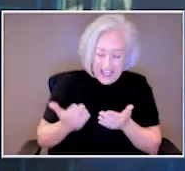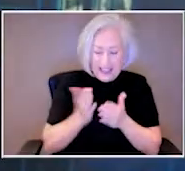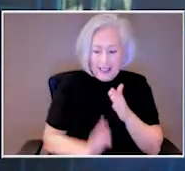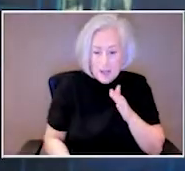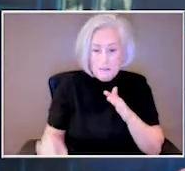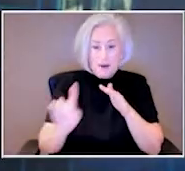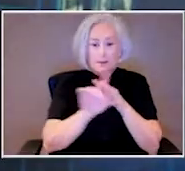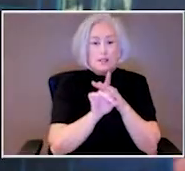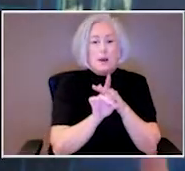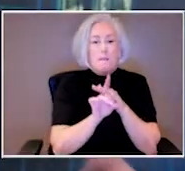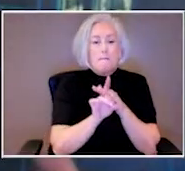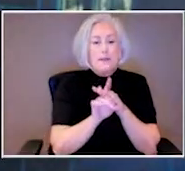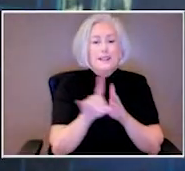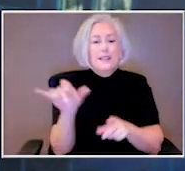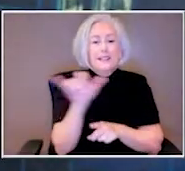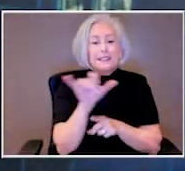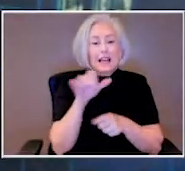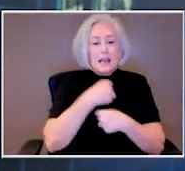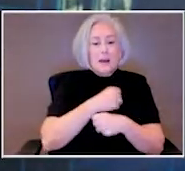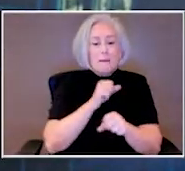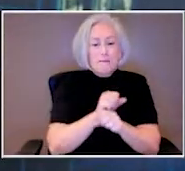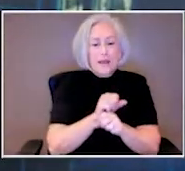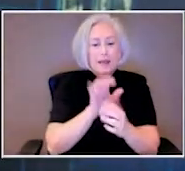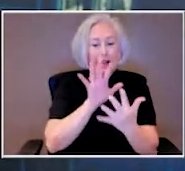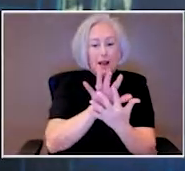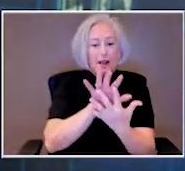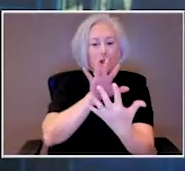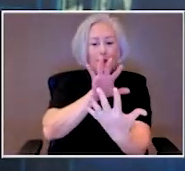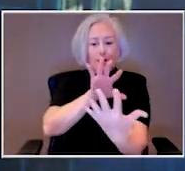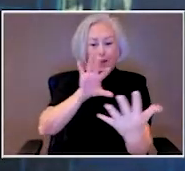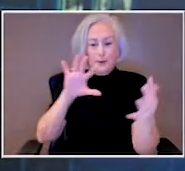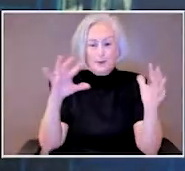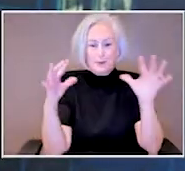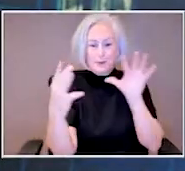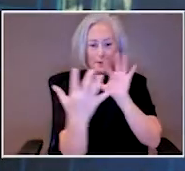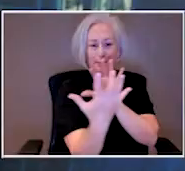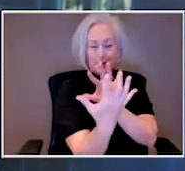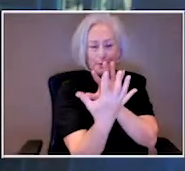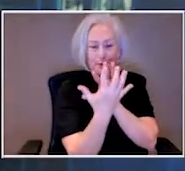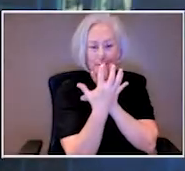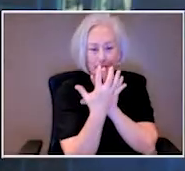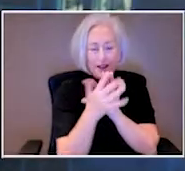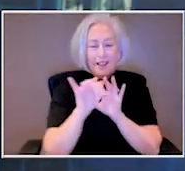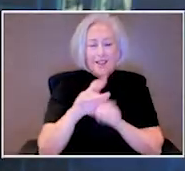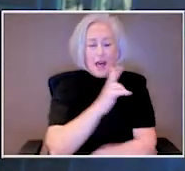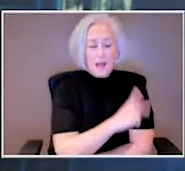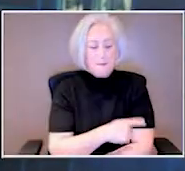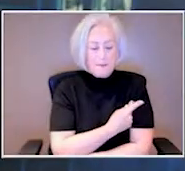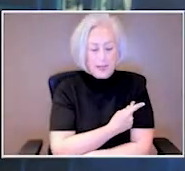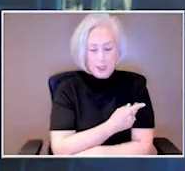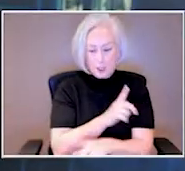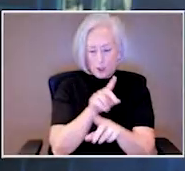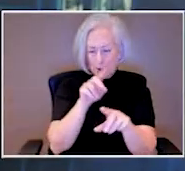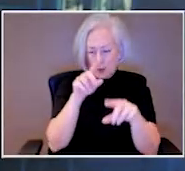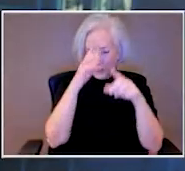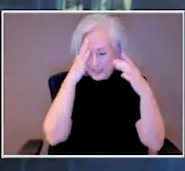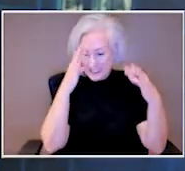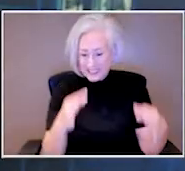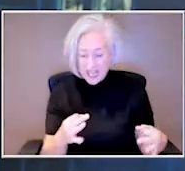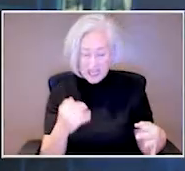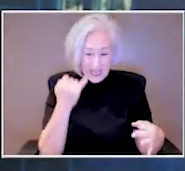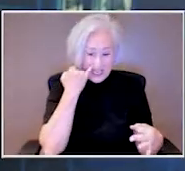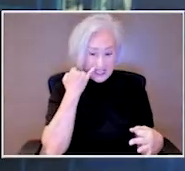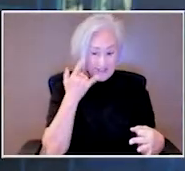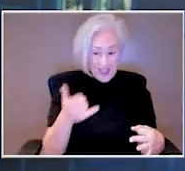a 3-degree pedigree of the patient in order to determine, could this patient have a certain gene that